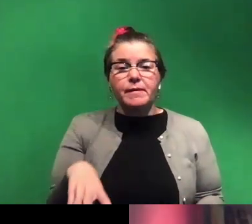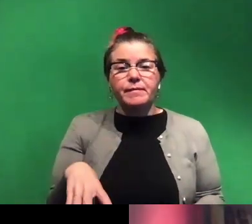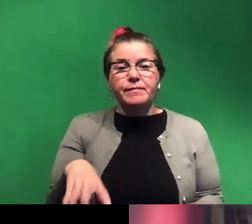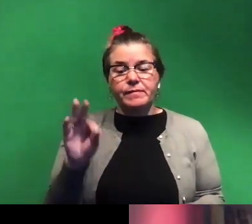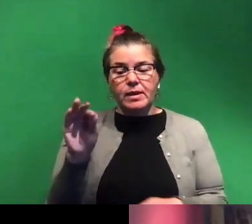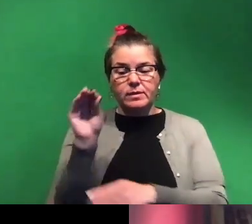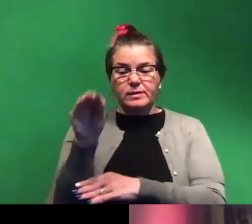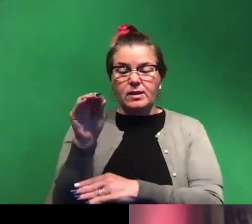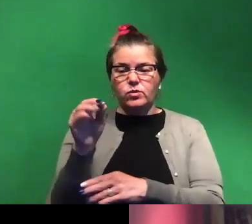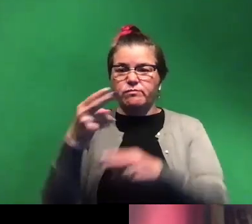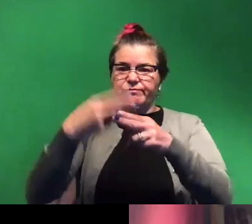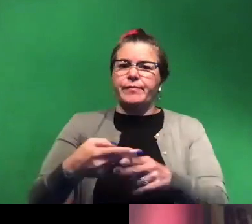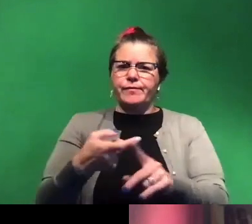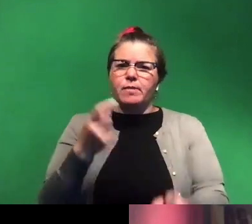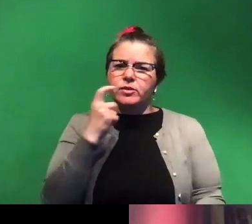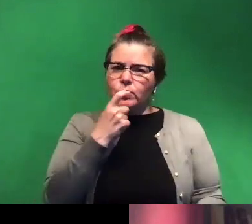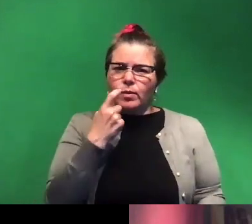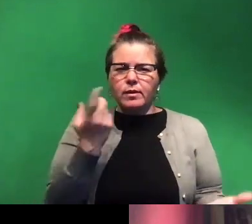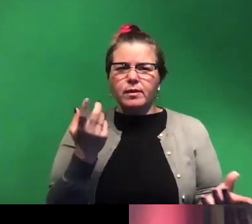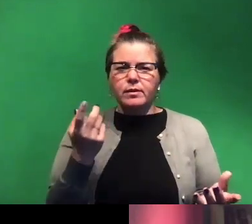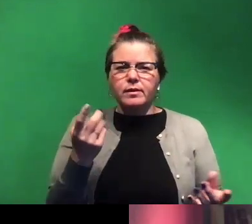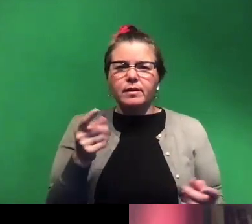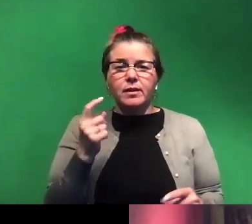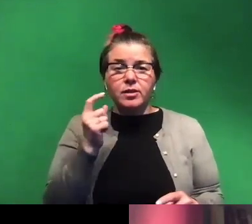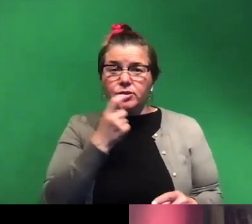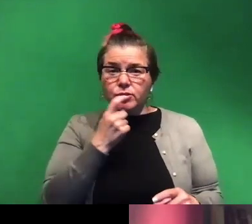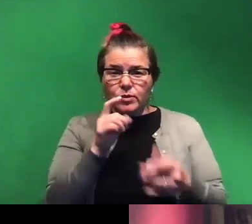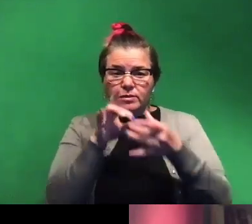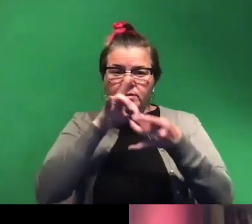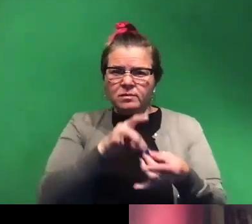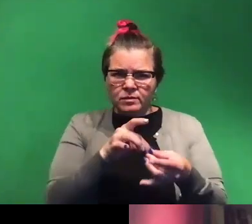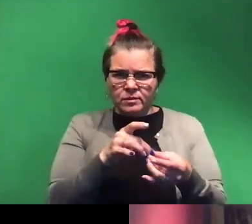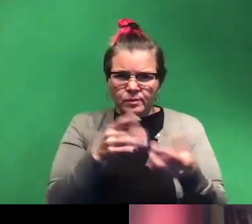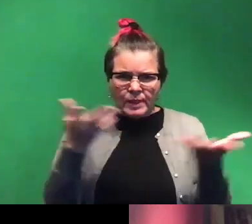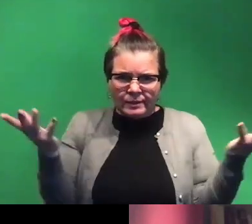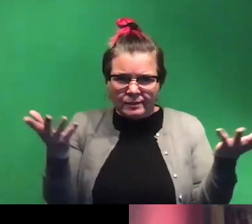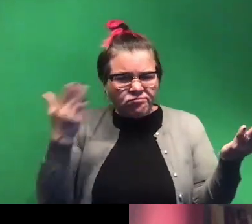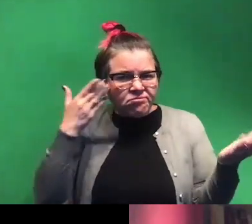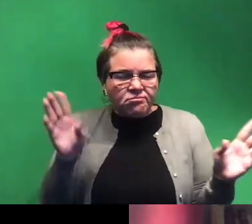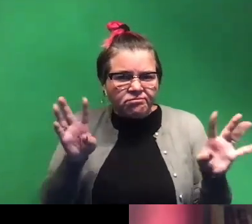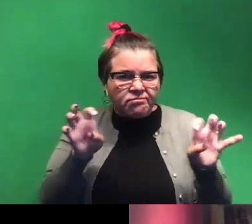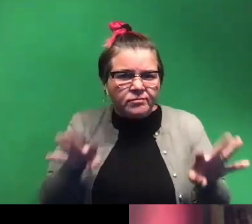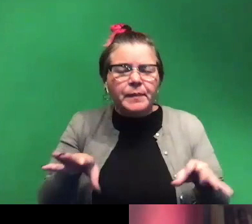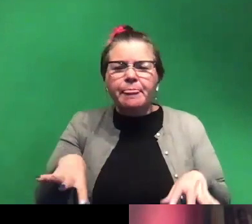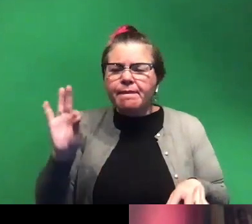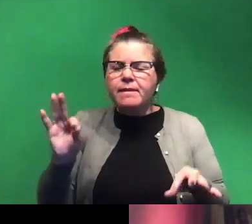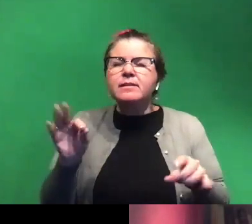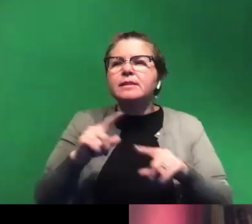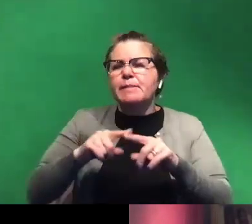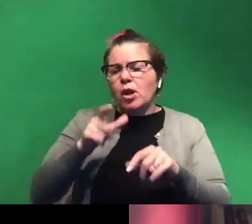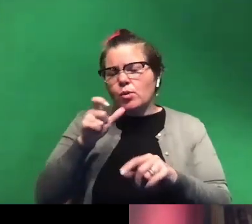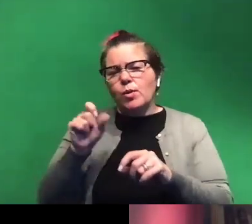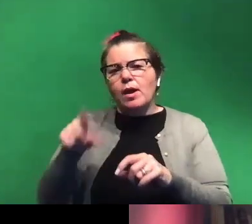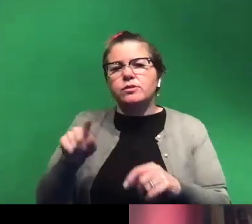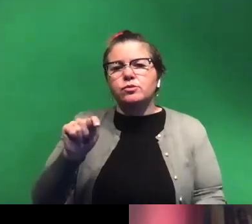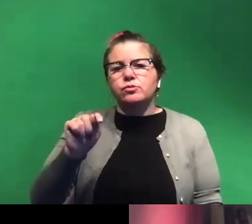tooth, but we don't really know what that tooth belonged to. And as we find other, depending on who you ask, Troodon